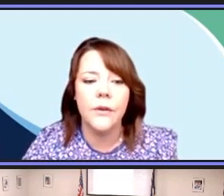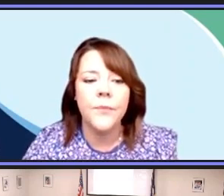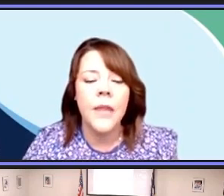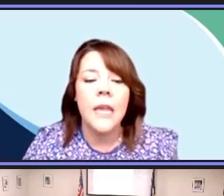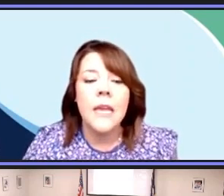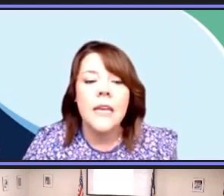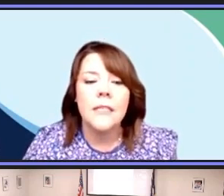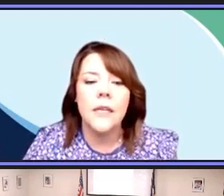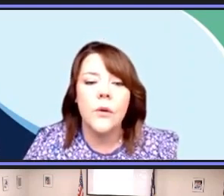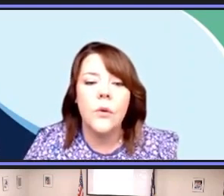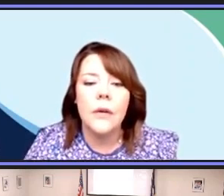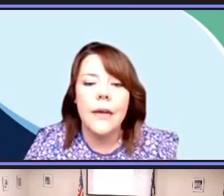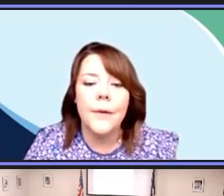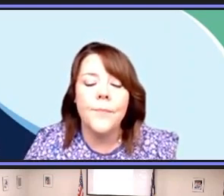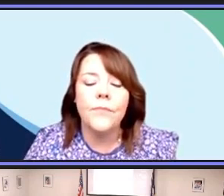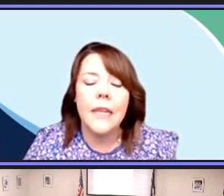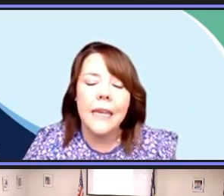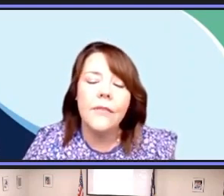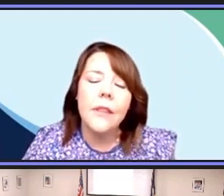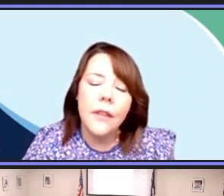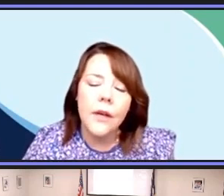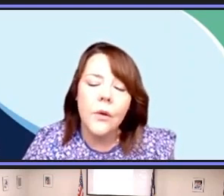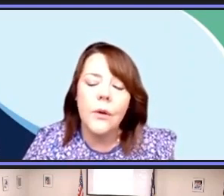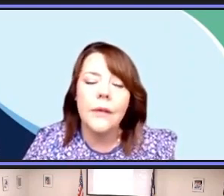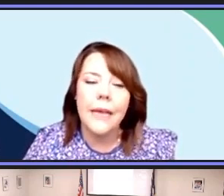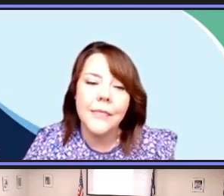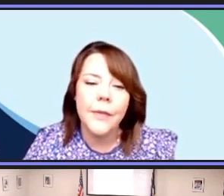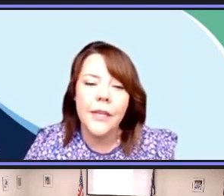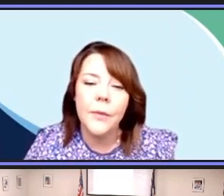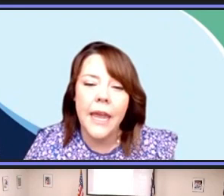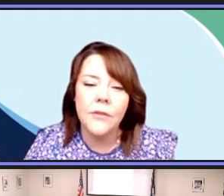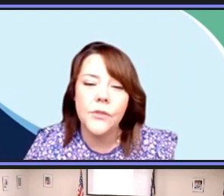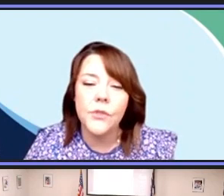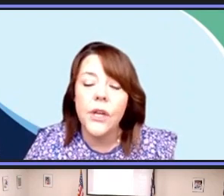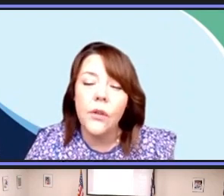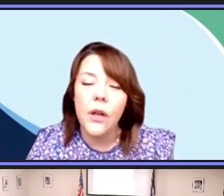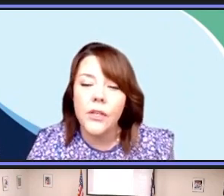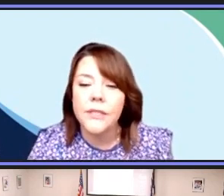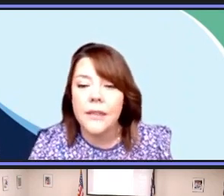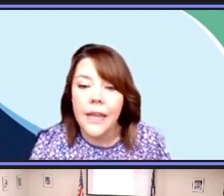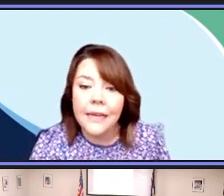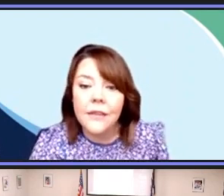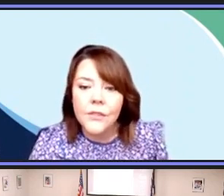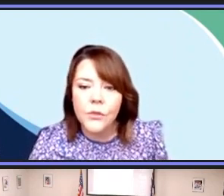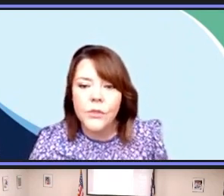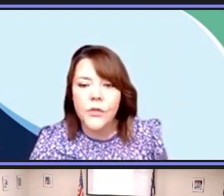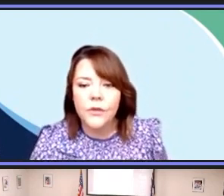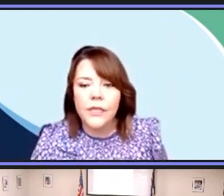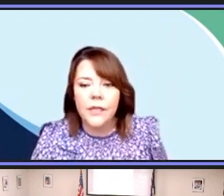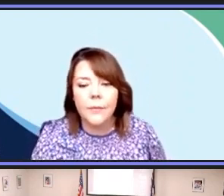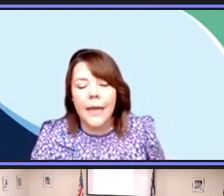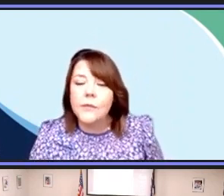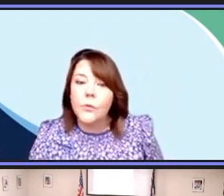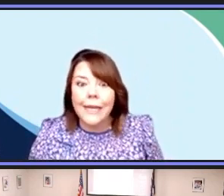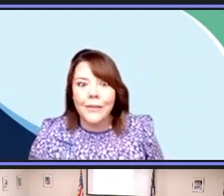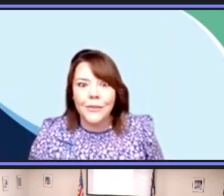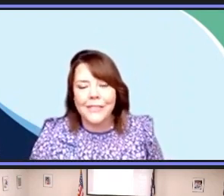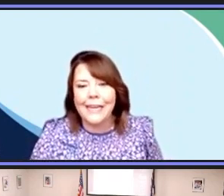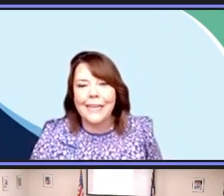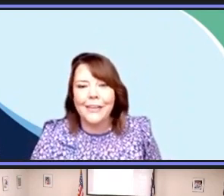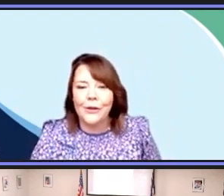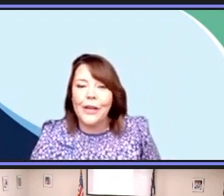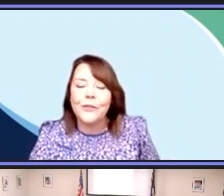as well. So even though SBDM councils no longer select the school's curriculum as